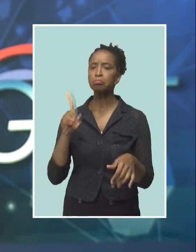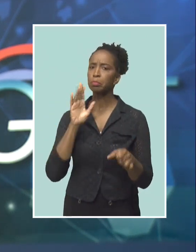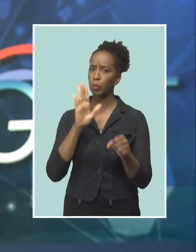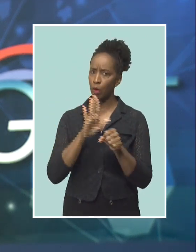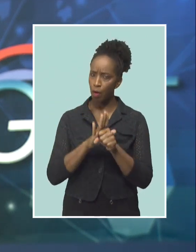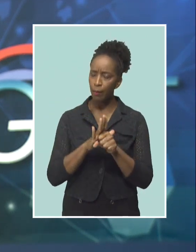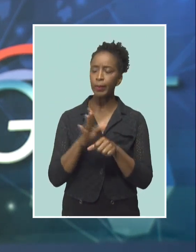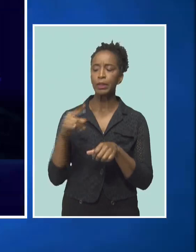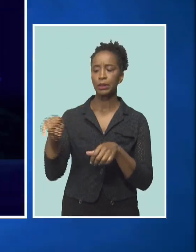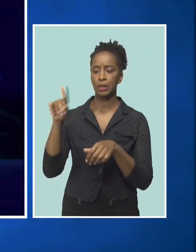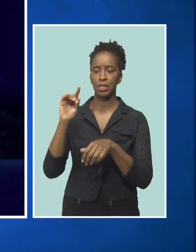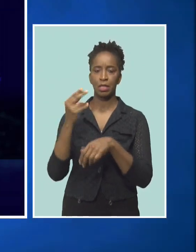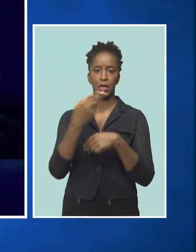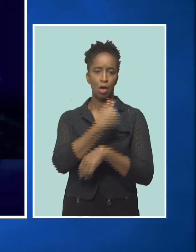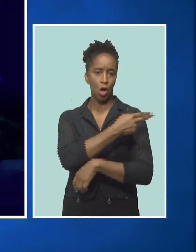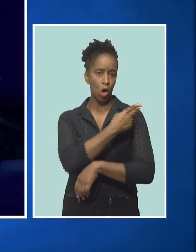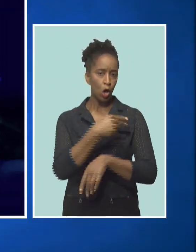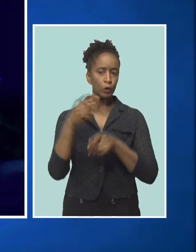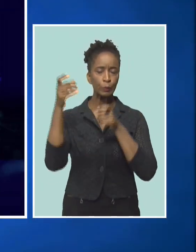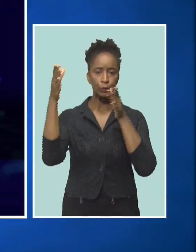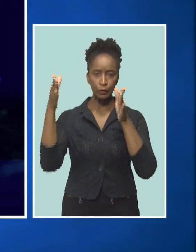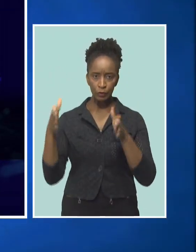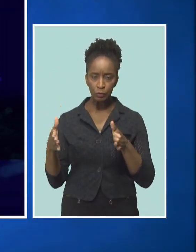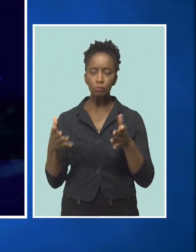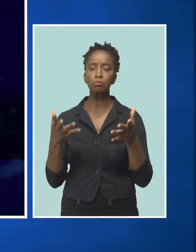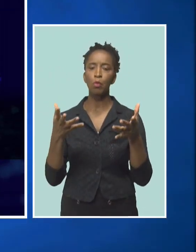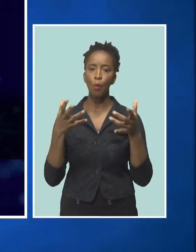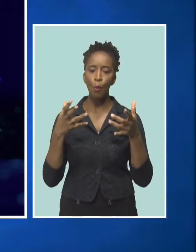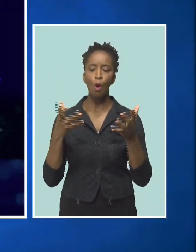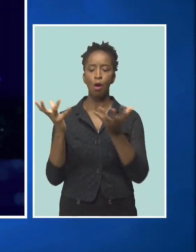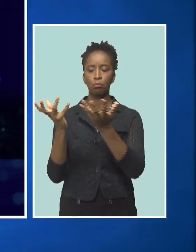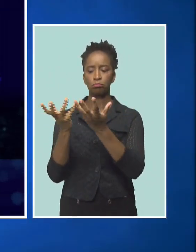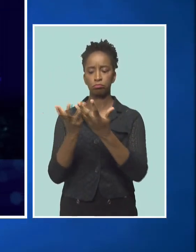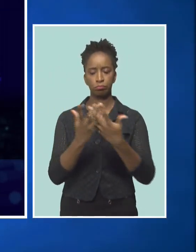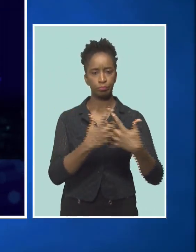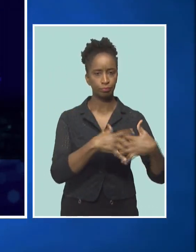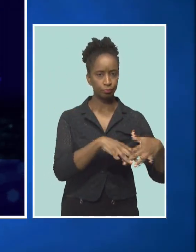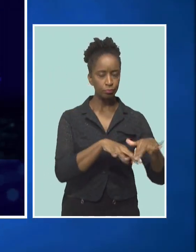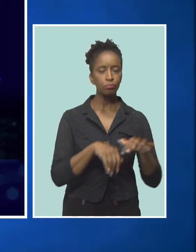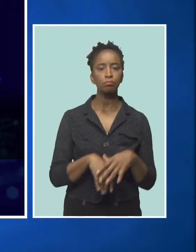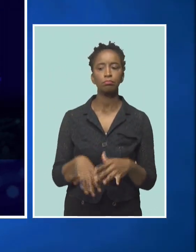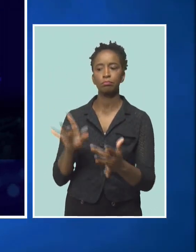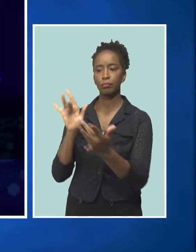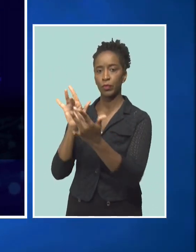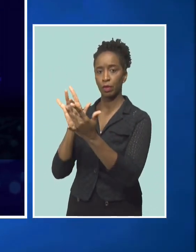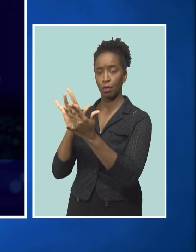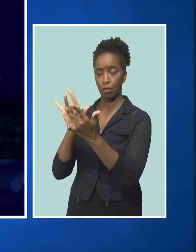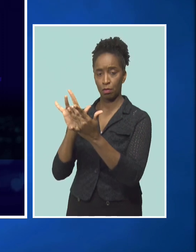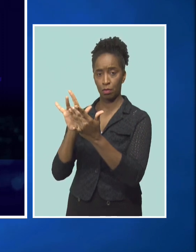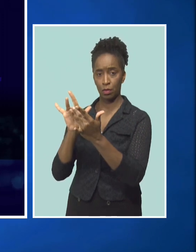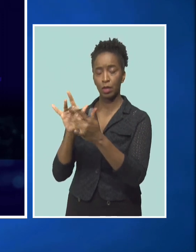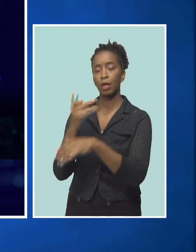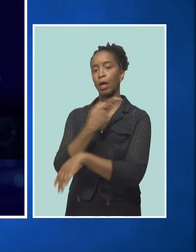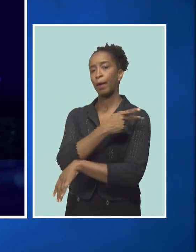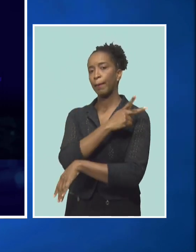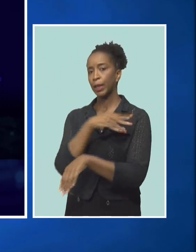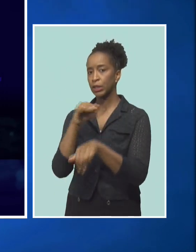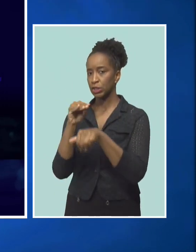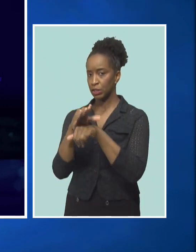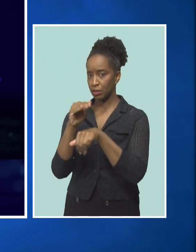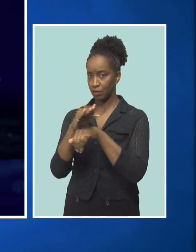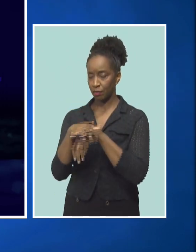situation. We encourage patients to contact the Patient Advice and Liaison Service, PALS, or Help Desk at